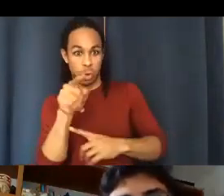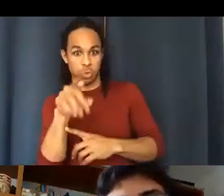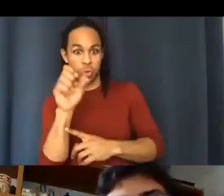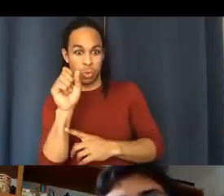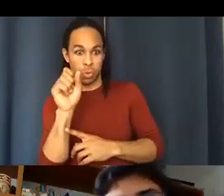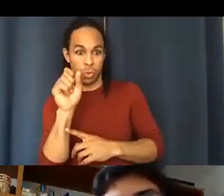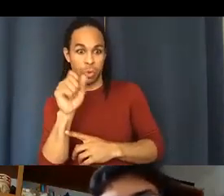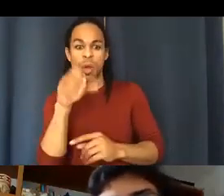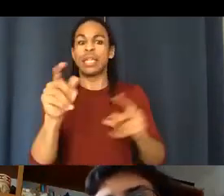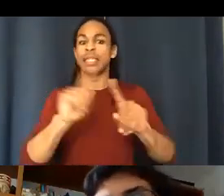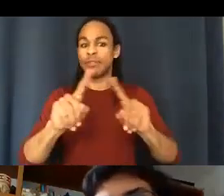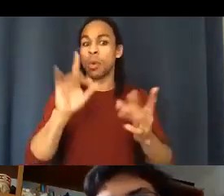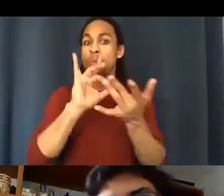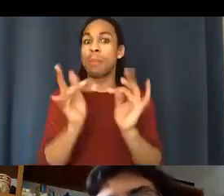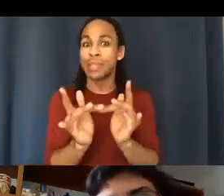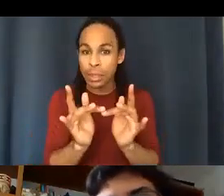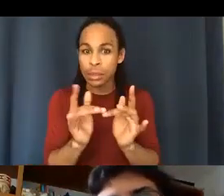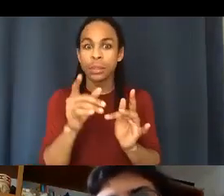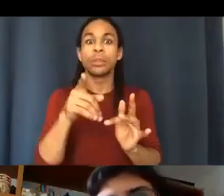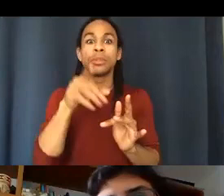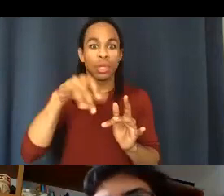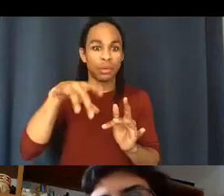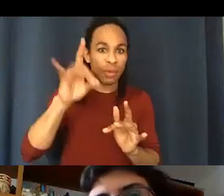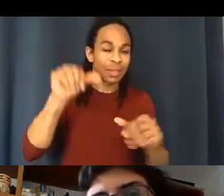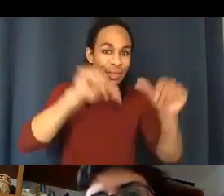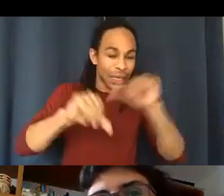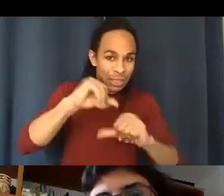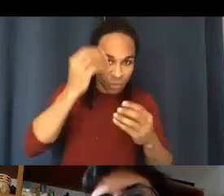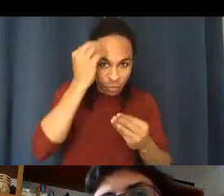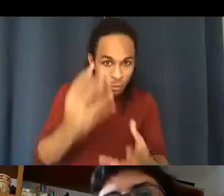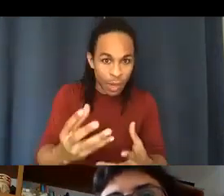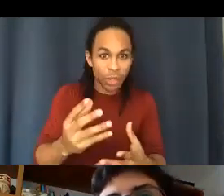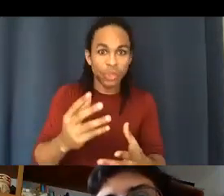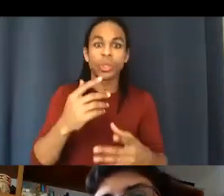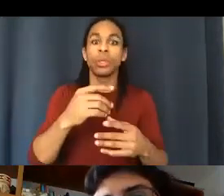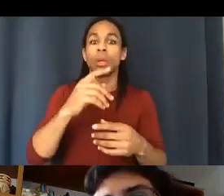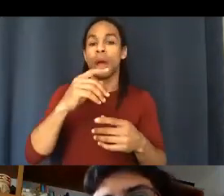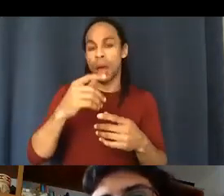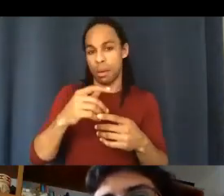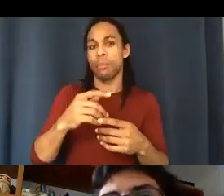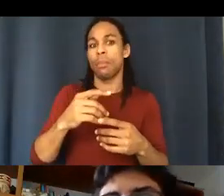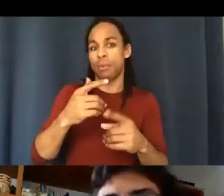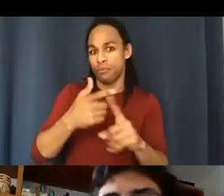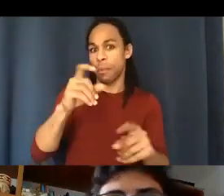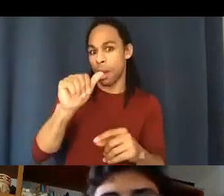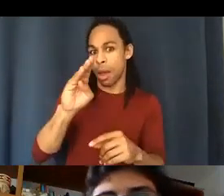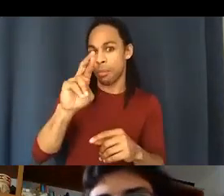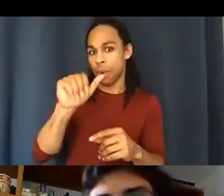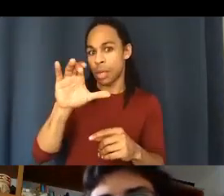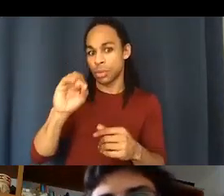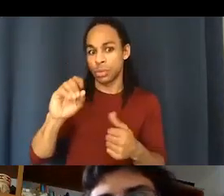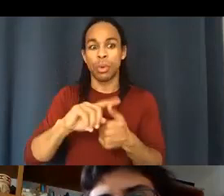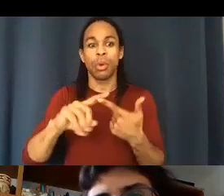for scientific information, one for official notes from Abrasco, and the other one is a YouTube channel for discussions